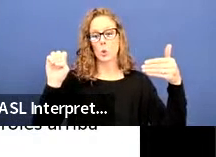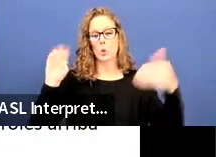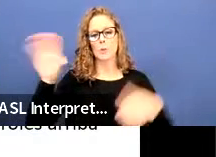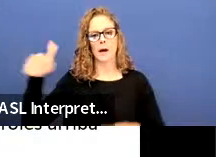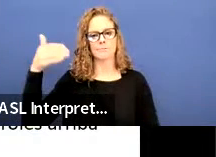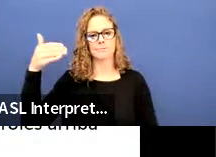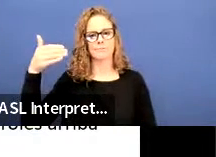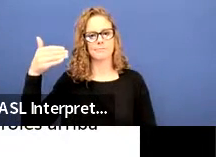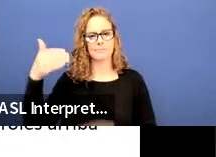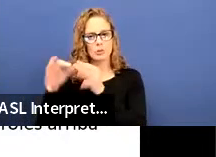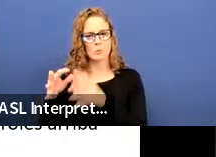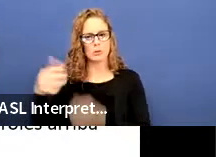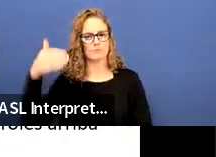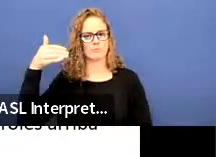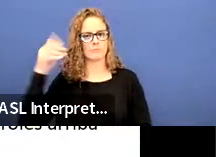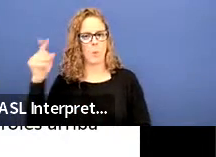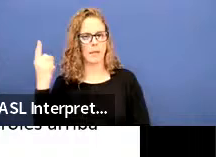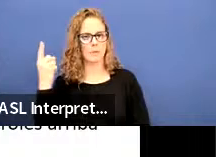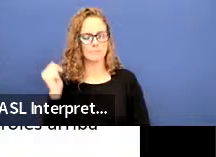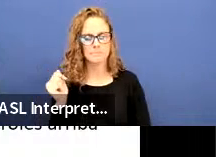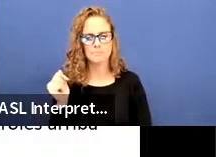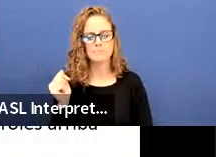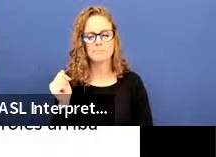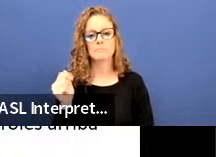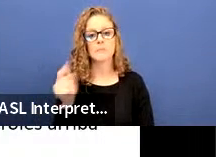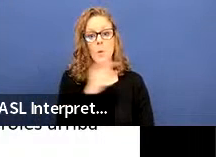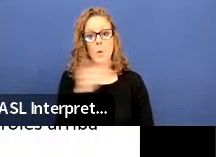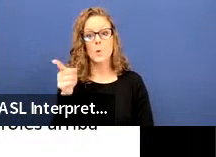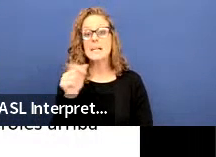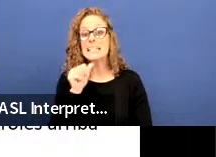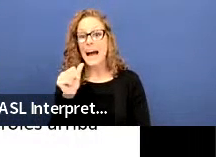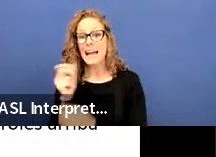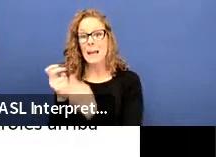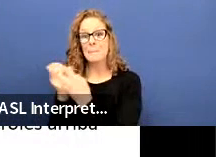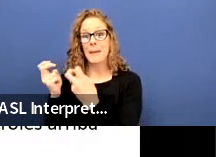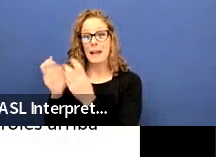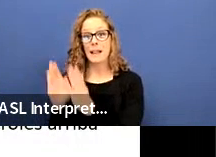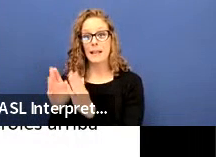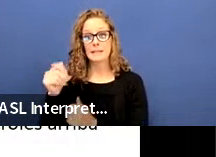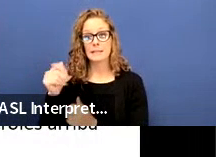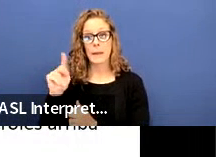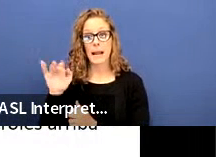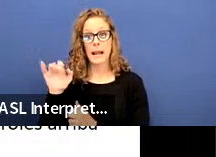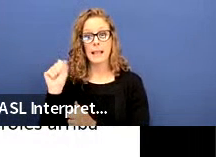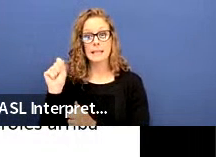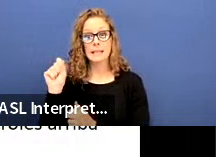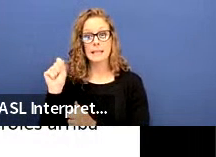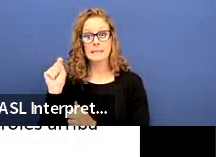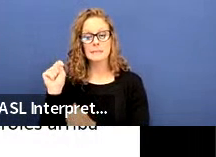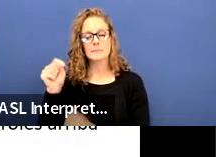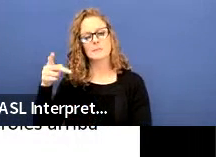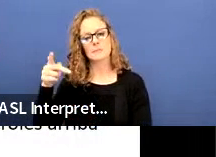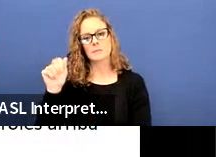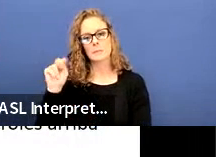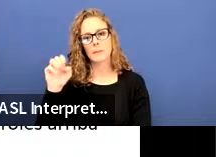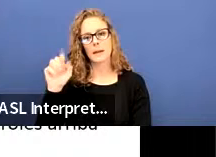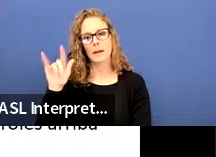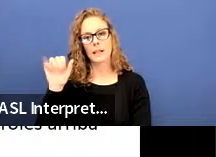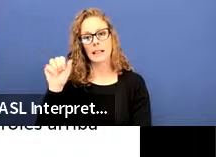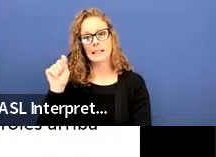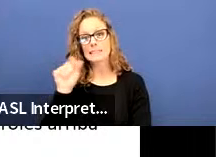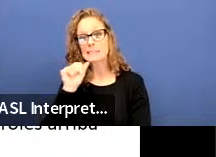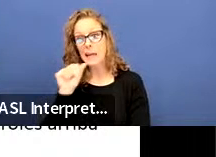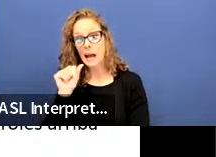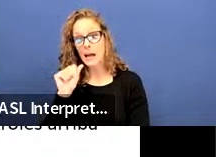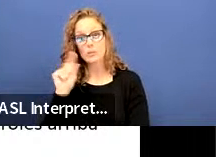our attendees who are not panelists to put questions in the Q&A, and we'll be happy to try our best to